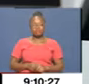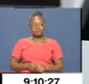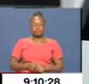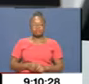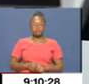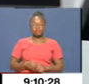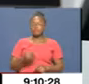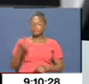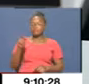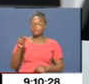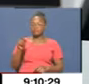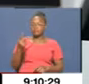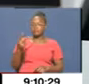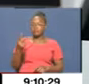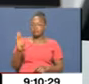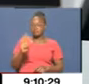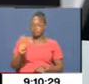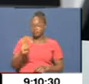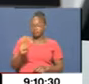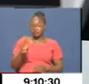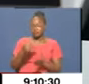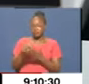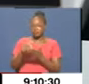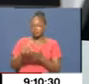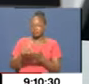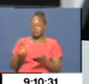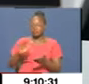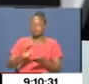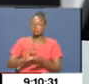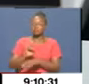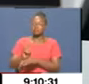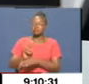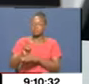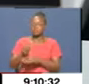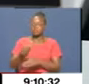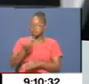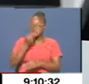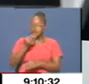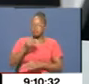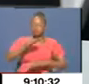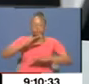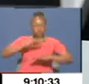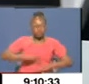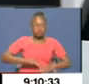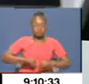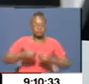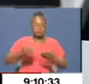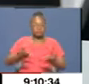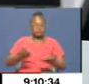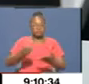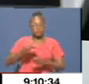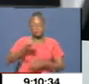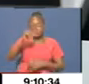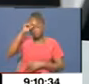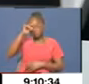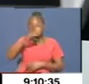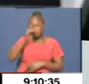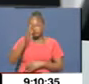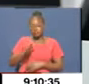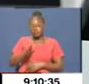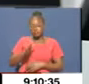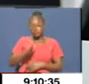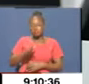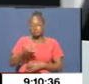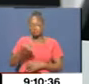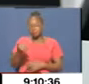2 billion shillings on relief food for counties hit by drought. Government spokesperson Cyrus Oguna says the government is seeking another